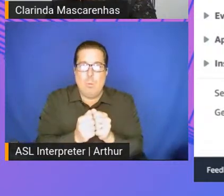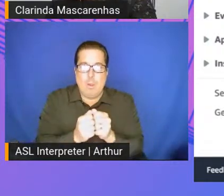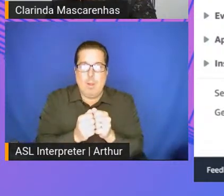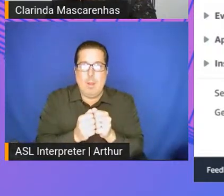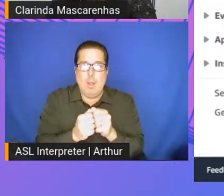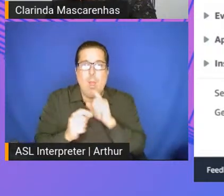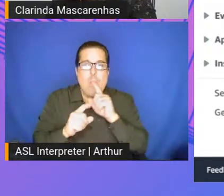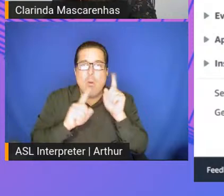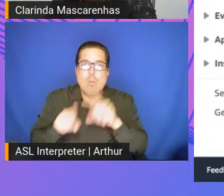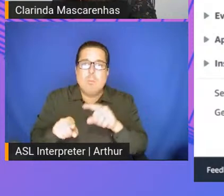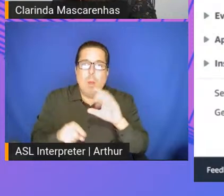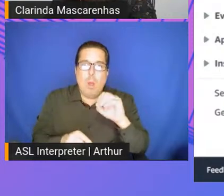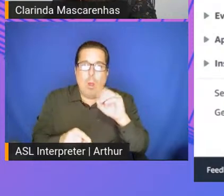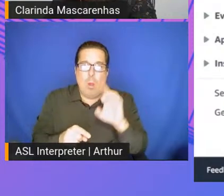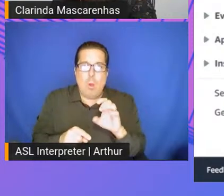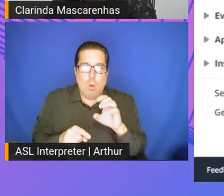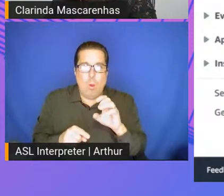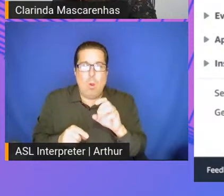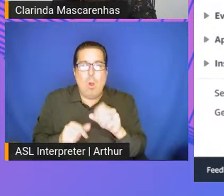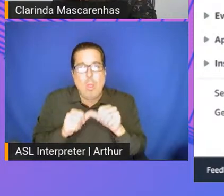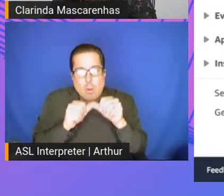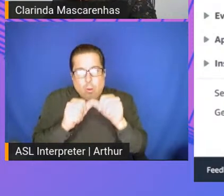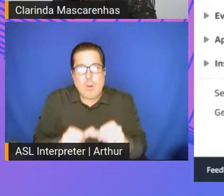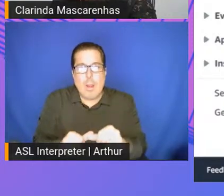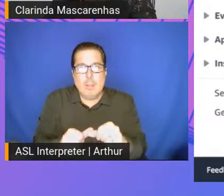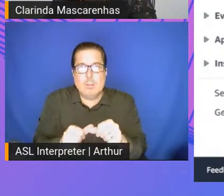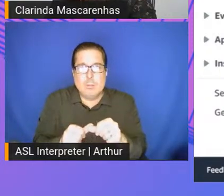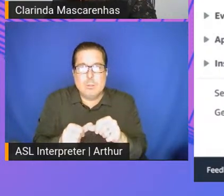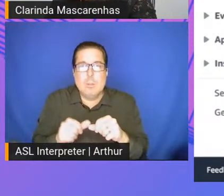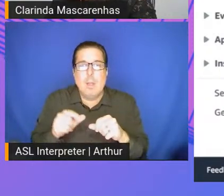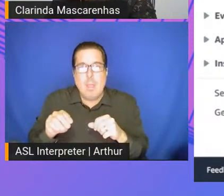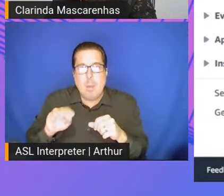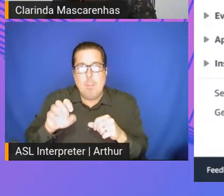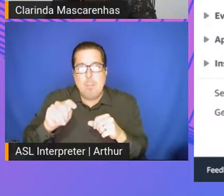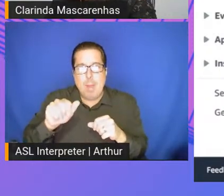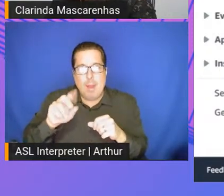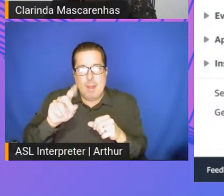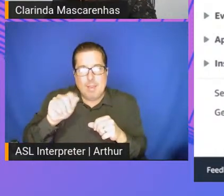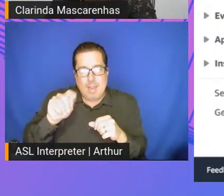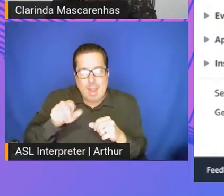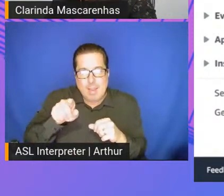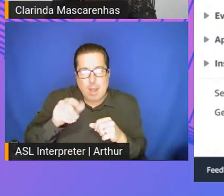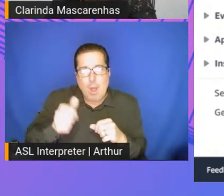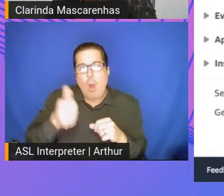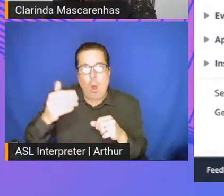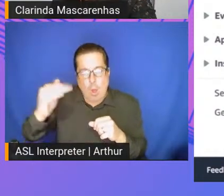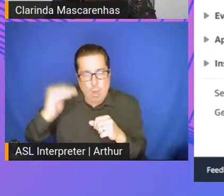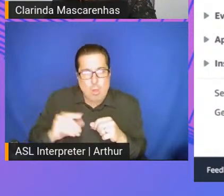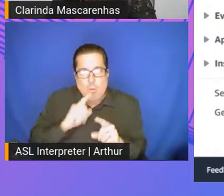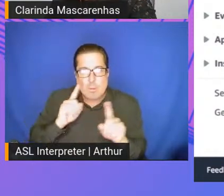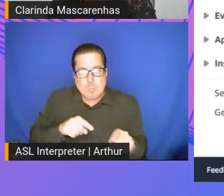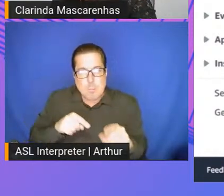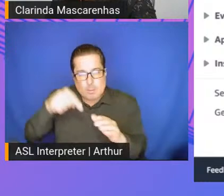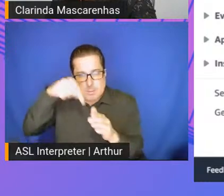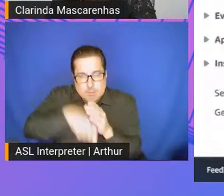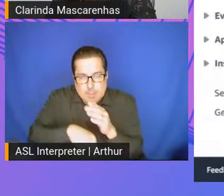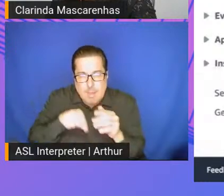response code, the duration, and metadata, and the order response details and the input details.